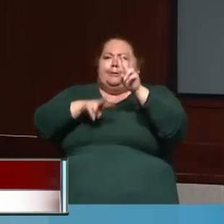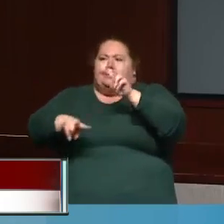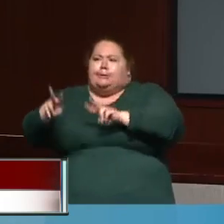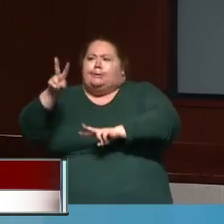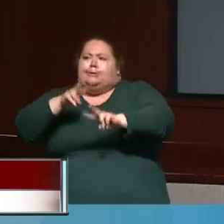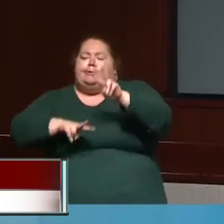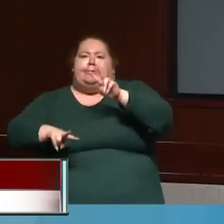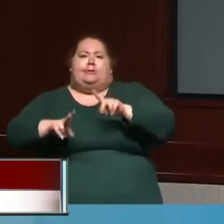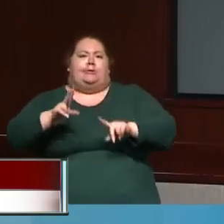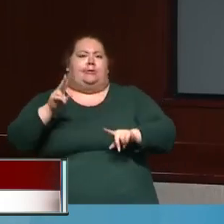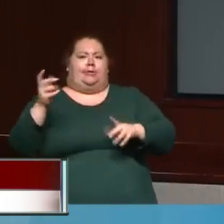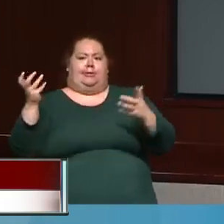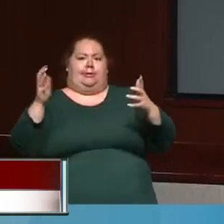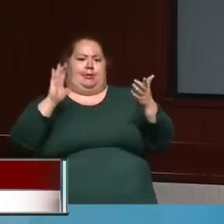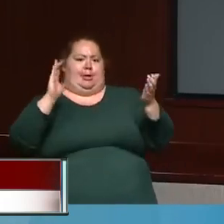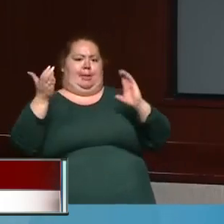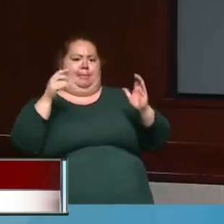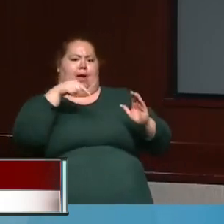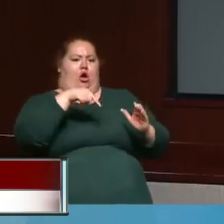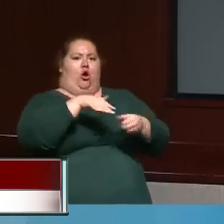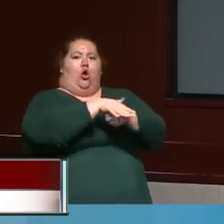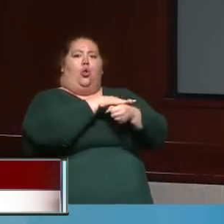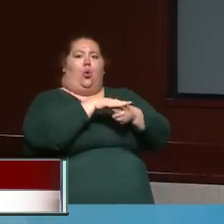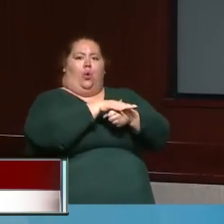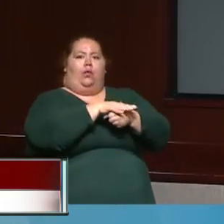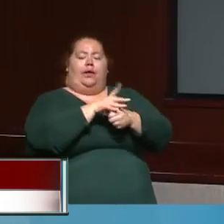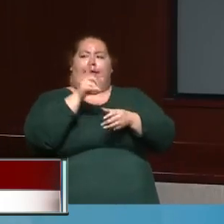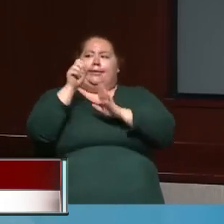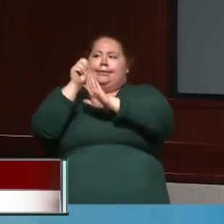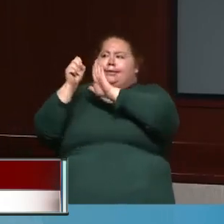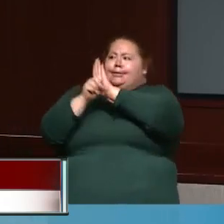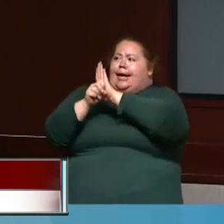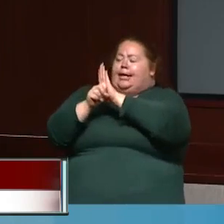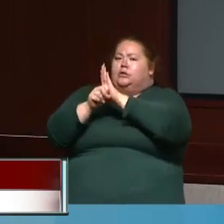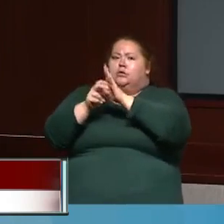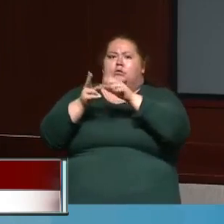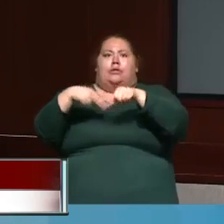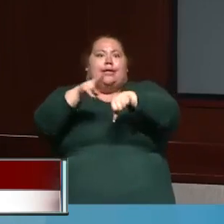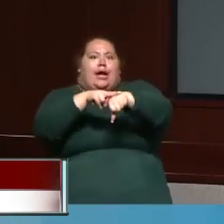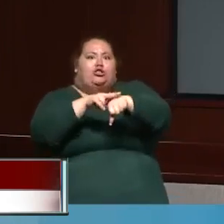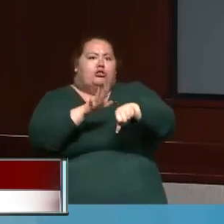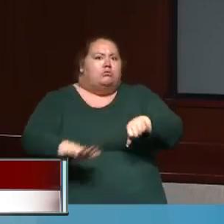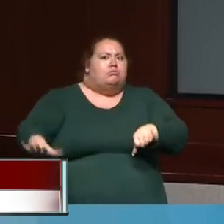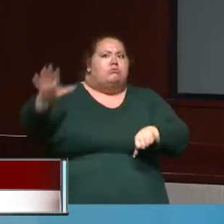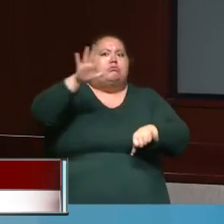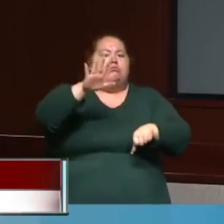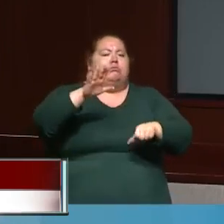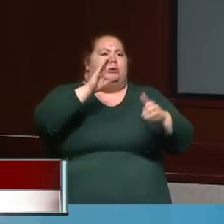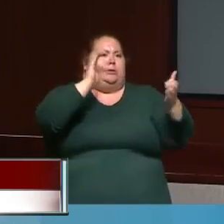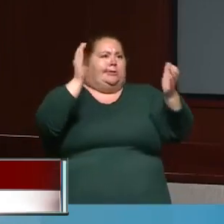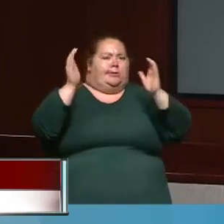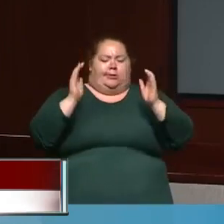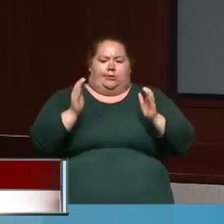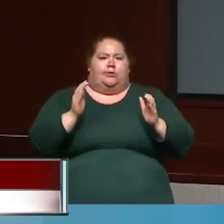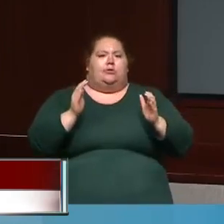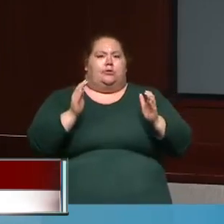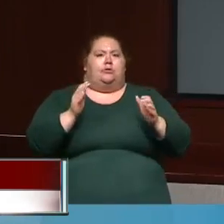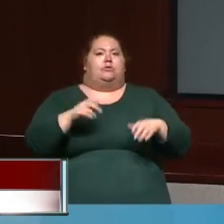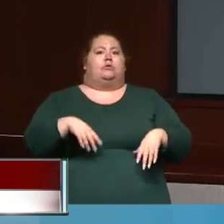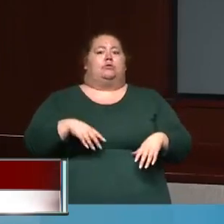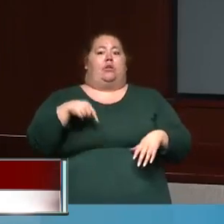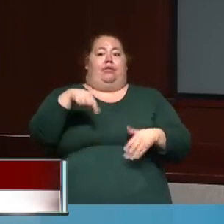see locally makes sense in what we're seeing statewide and nationally. But the risk factors are already there. Actually, earlier this week,